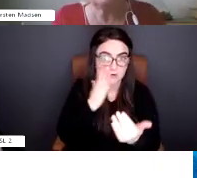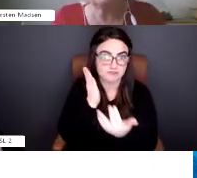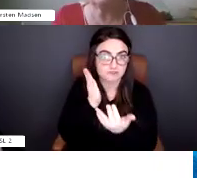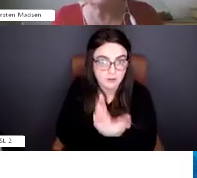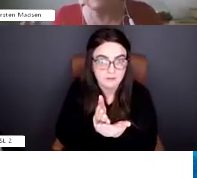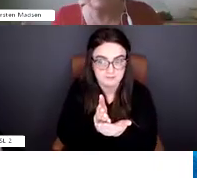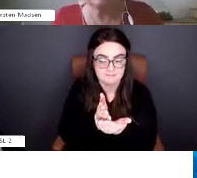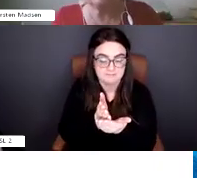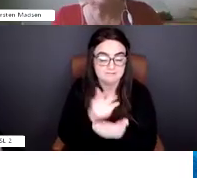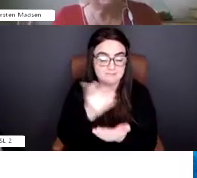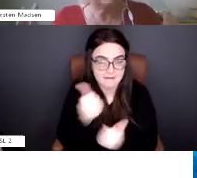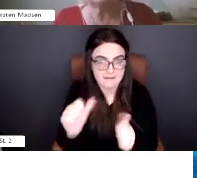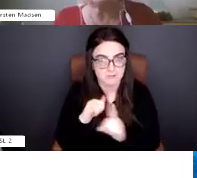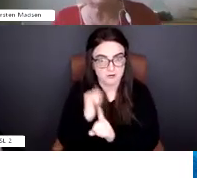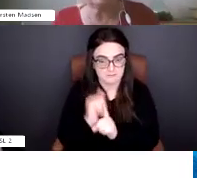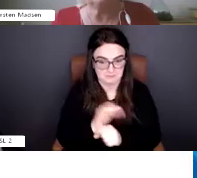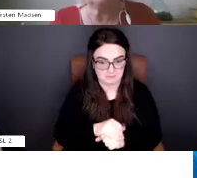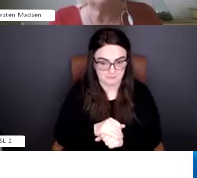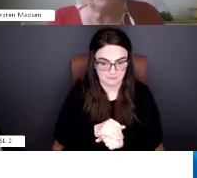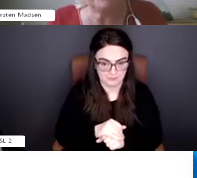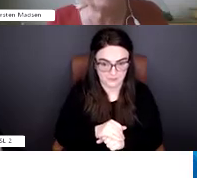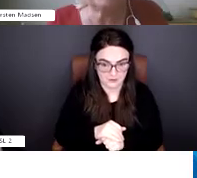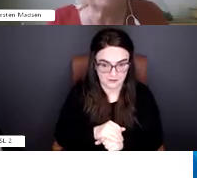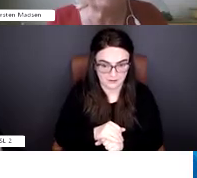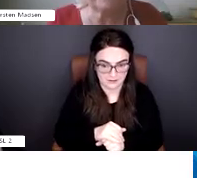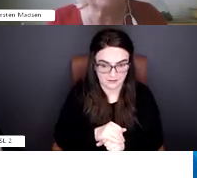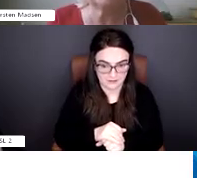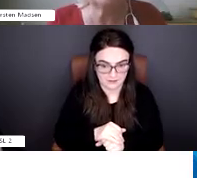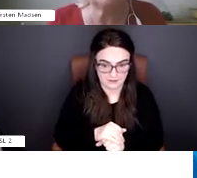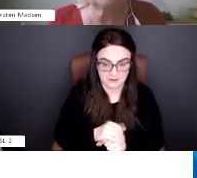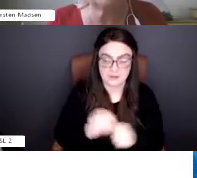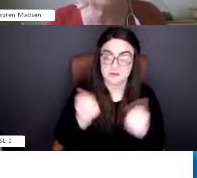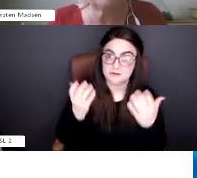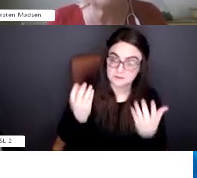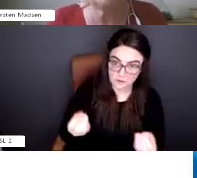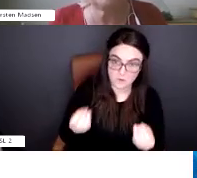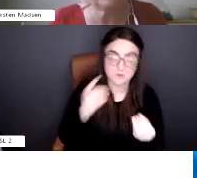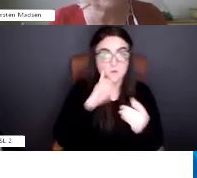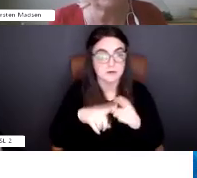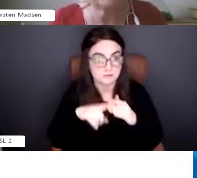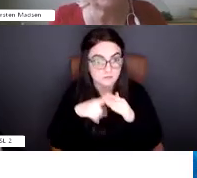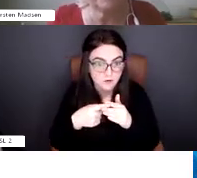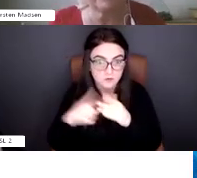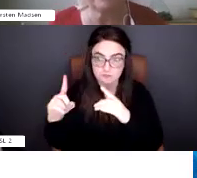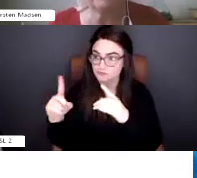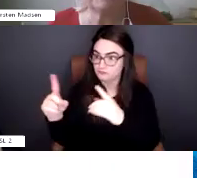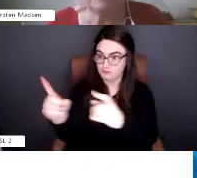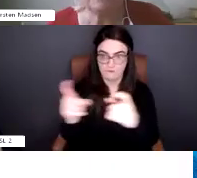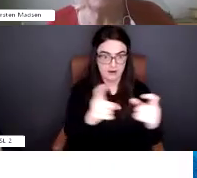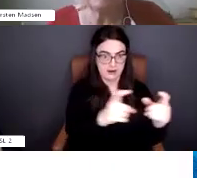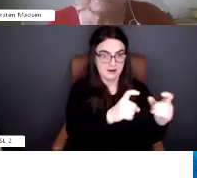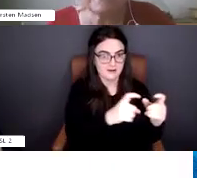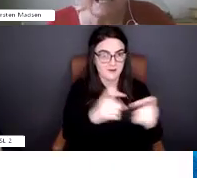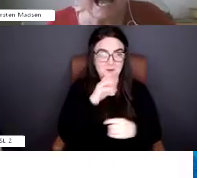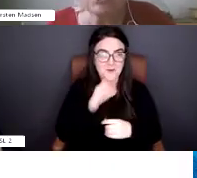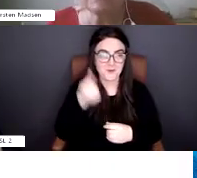So what we did, we had to start off by surveying. So we did a survey of older adults in Ontario.